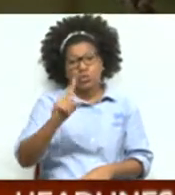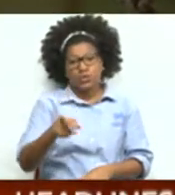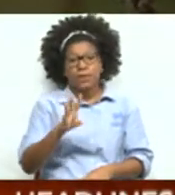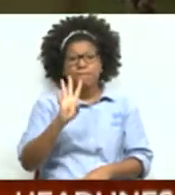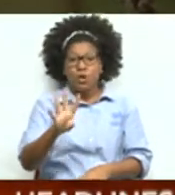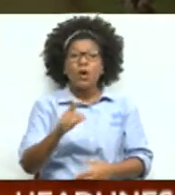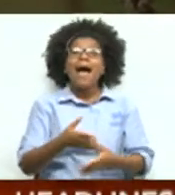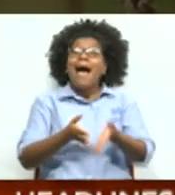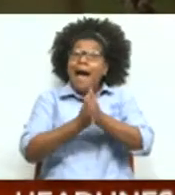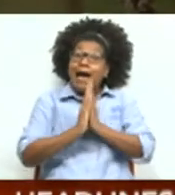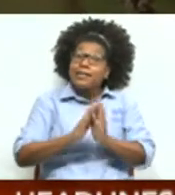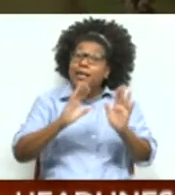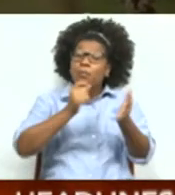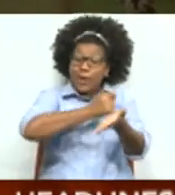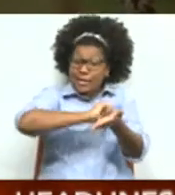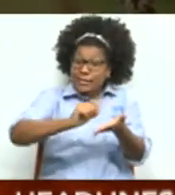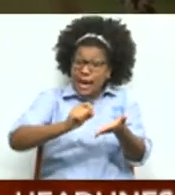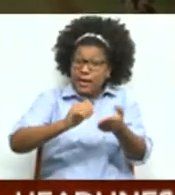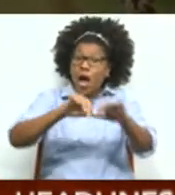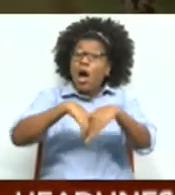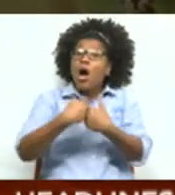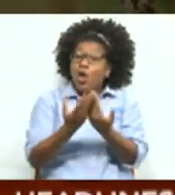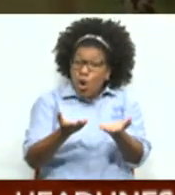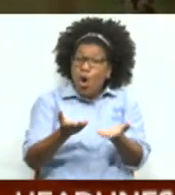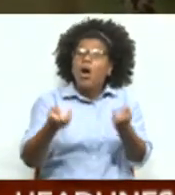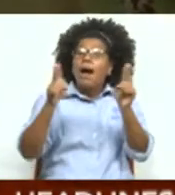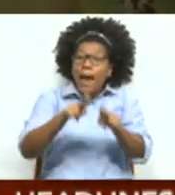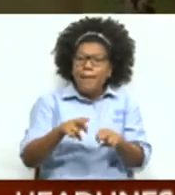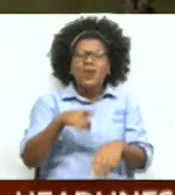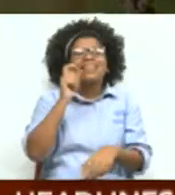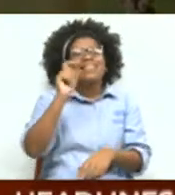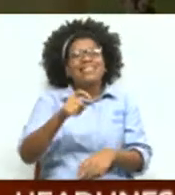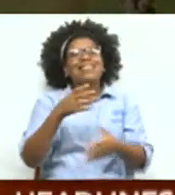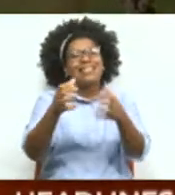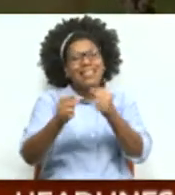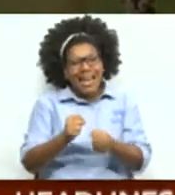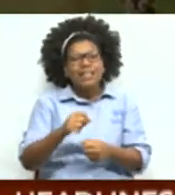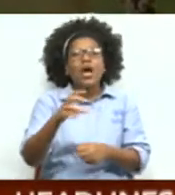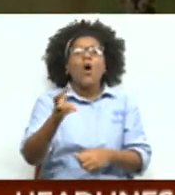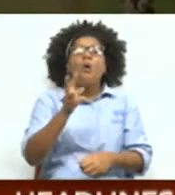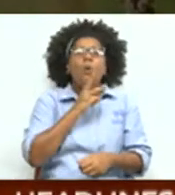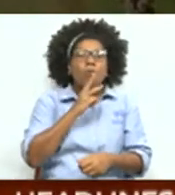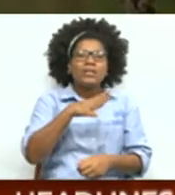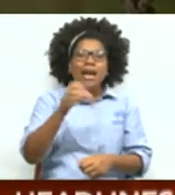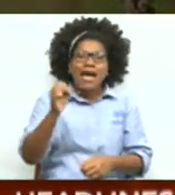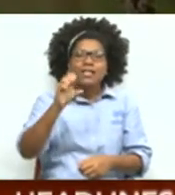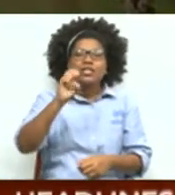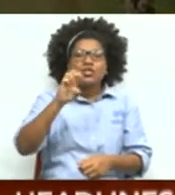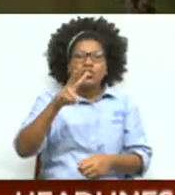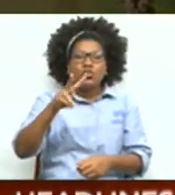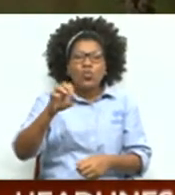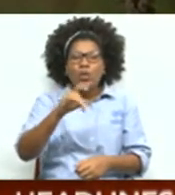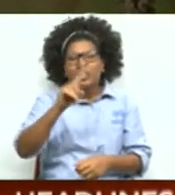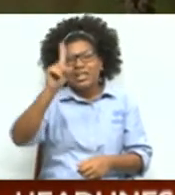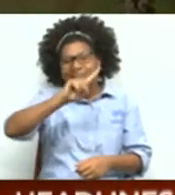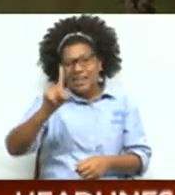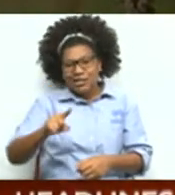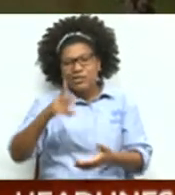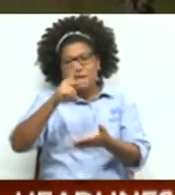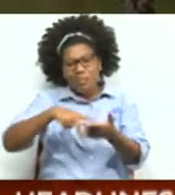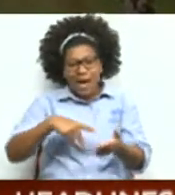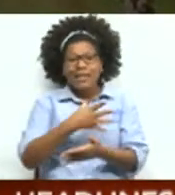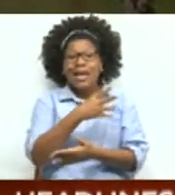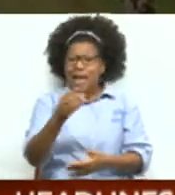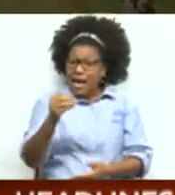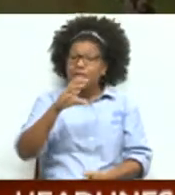take, and he said he needed to get the water and sewage and electricity parts of it done, and also town and country. I